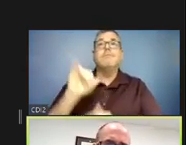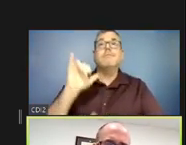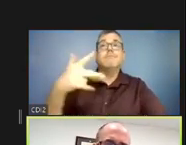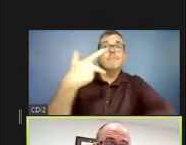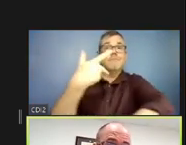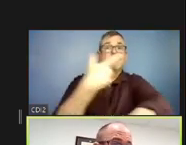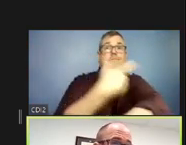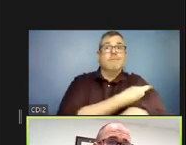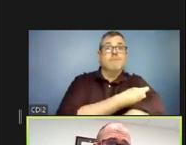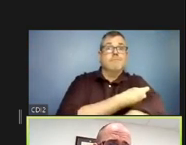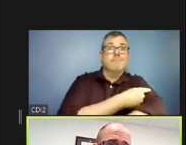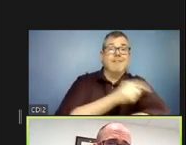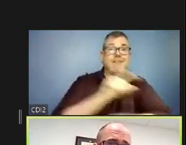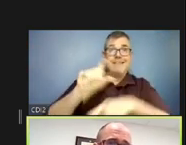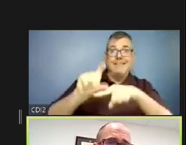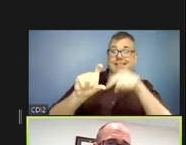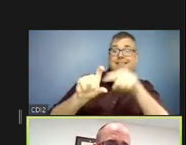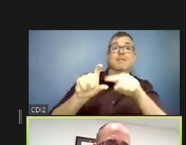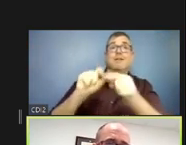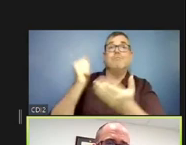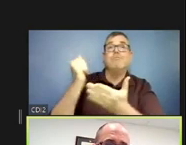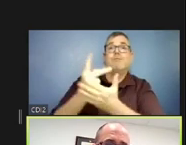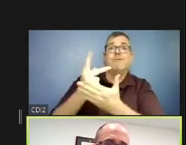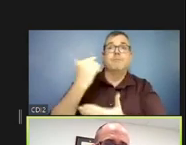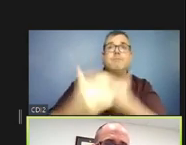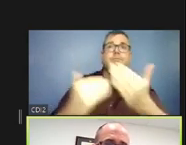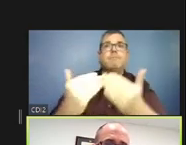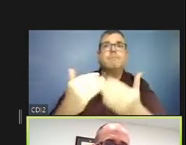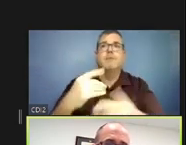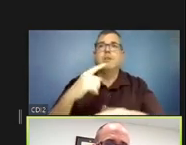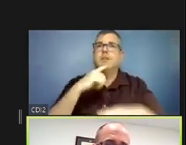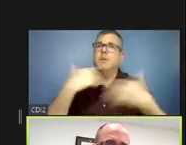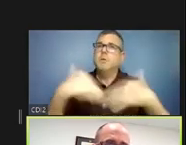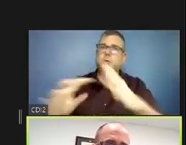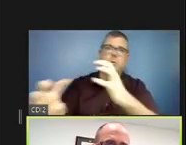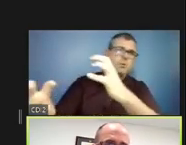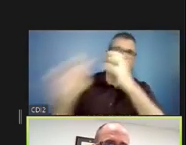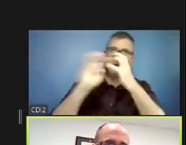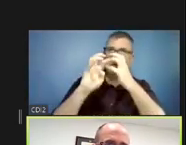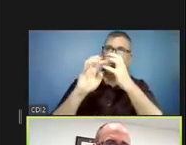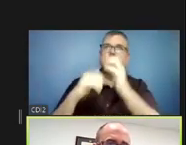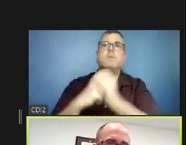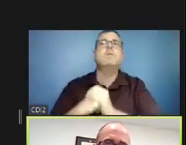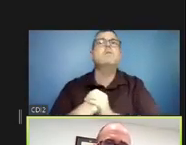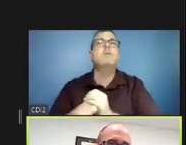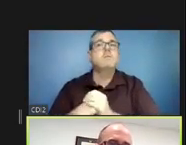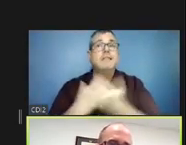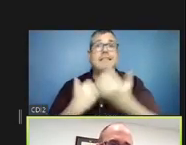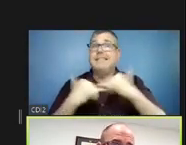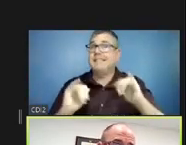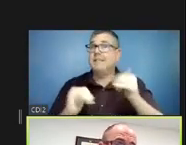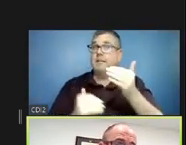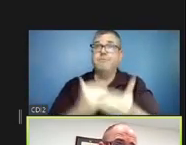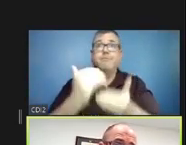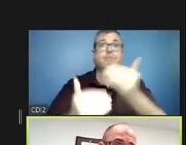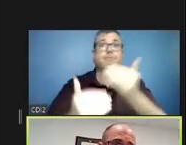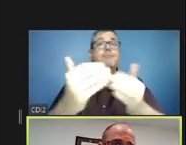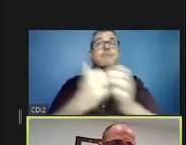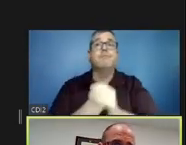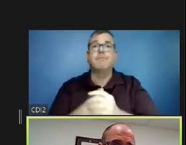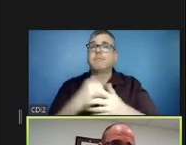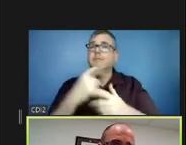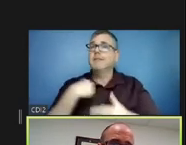and it's ongoing. We keep watching. We keep watching. We keep observing this data.